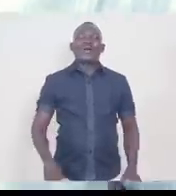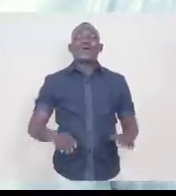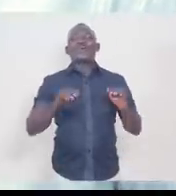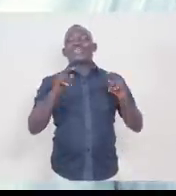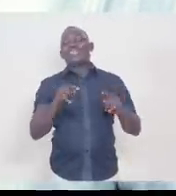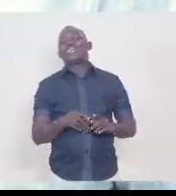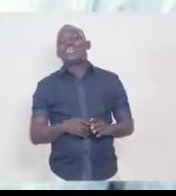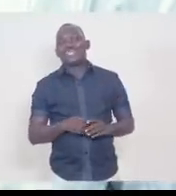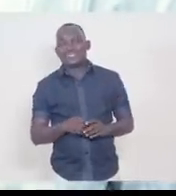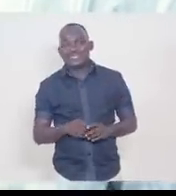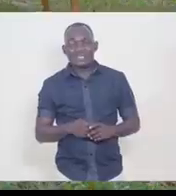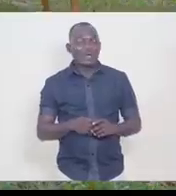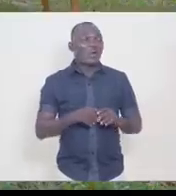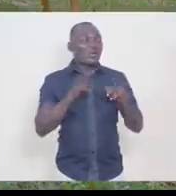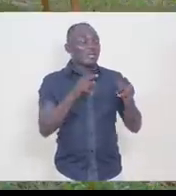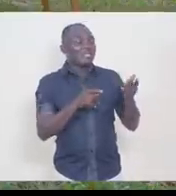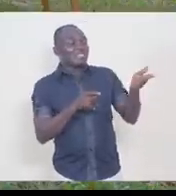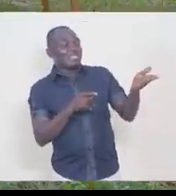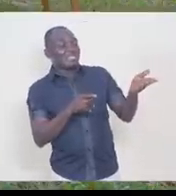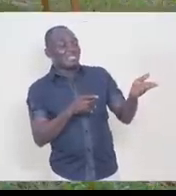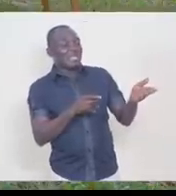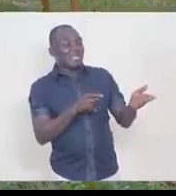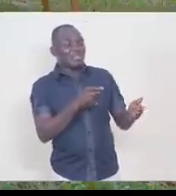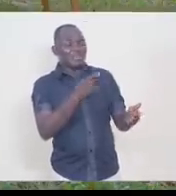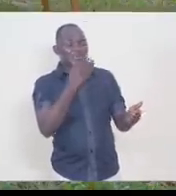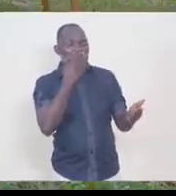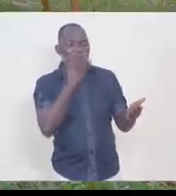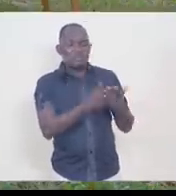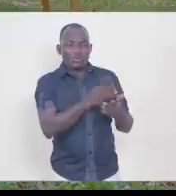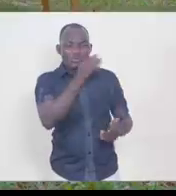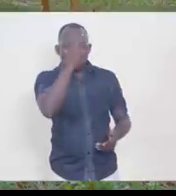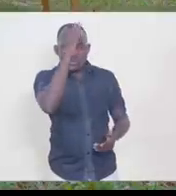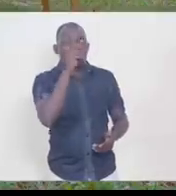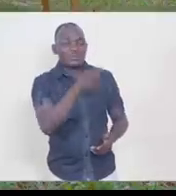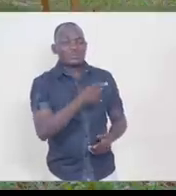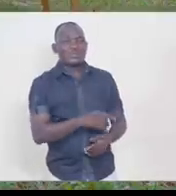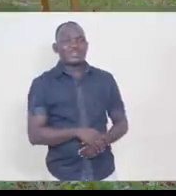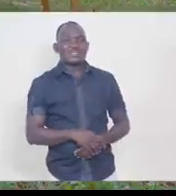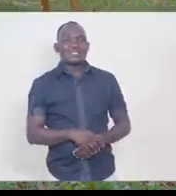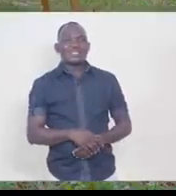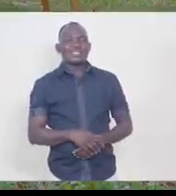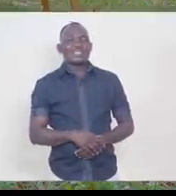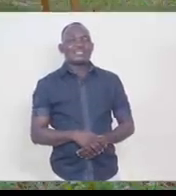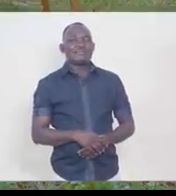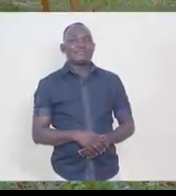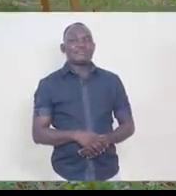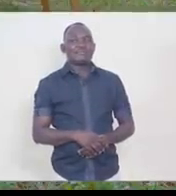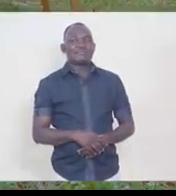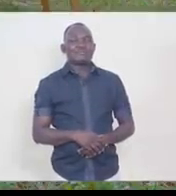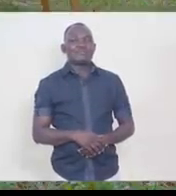Yes. Hey. David, mm-hmm. You are a good farmer. Thank you, sir. Good. Yeah.